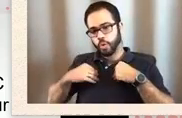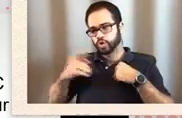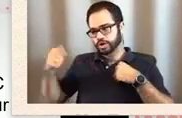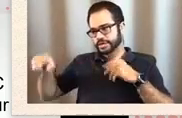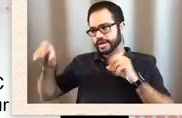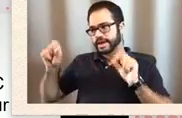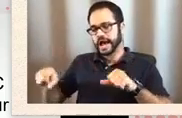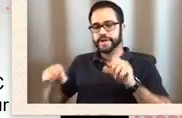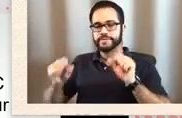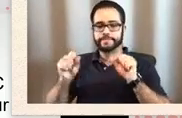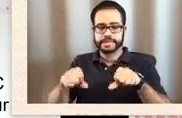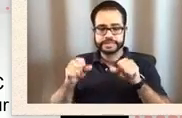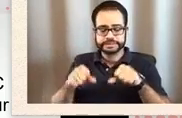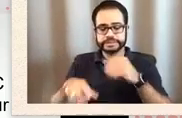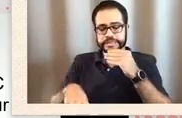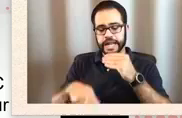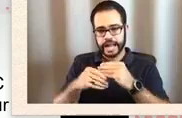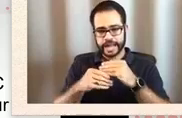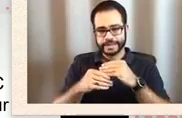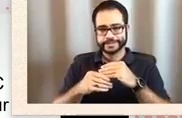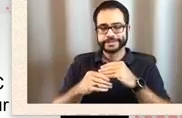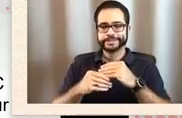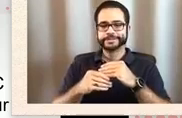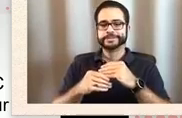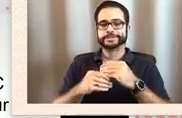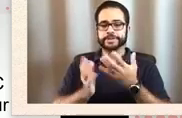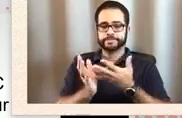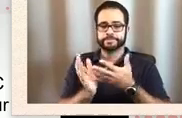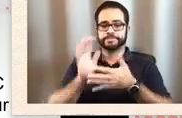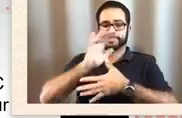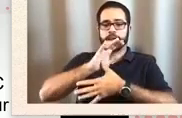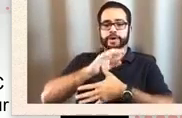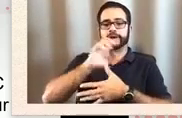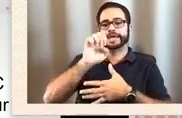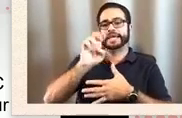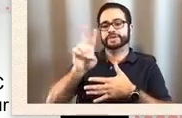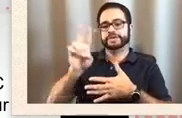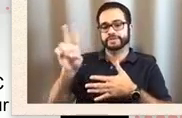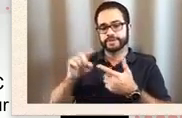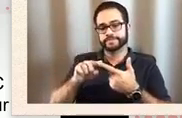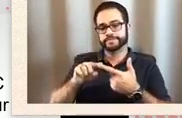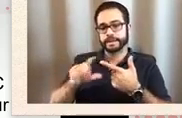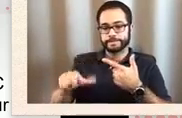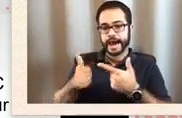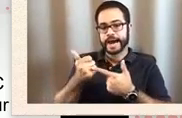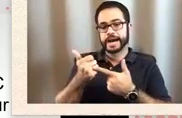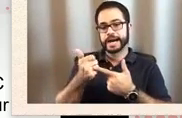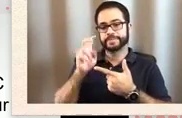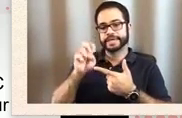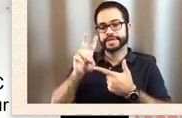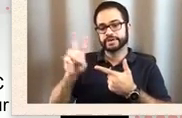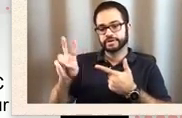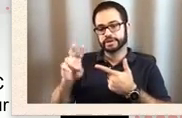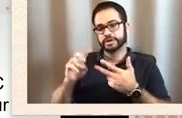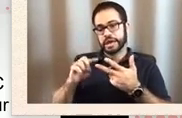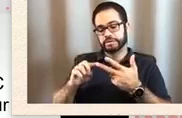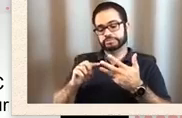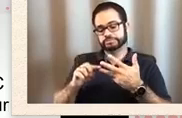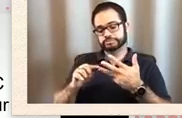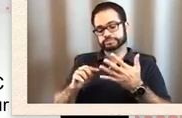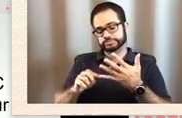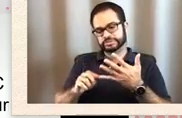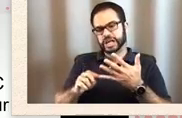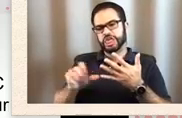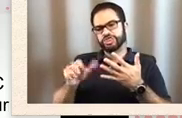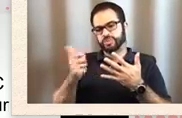to add a primary EVV worker, a backup EVV worker, and as many as 3 alternates. That way,